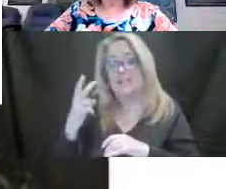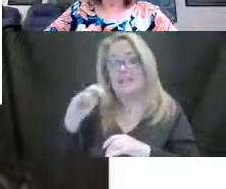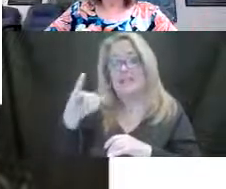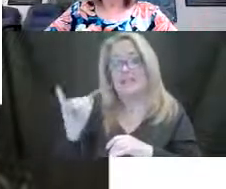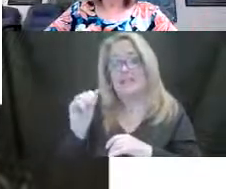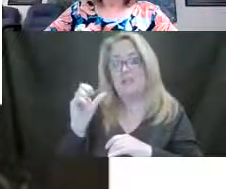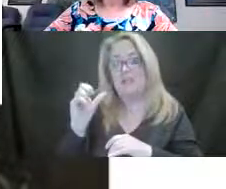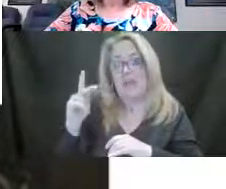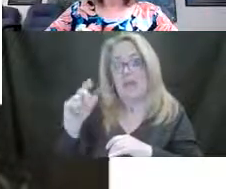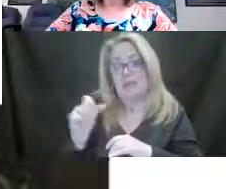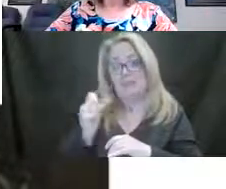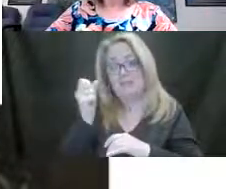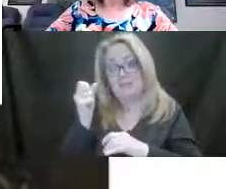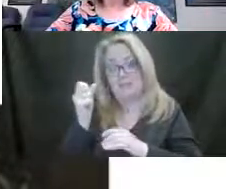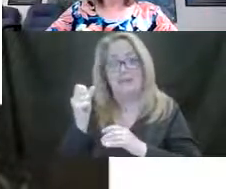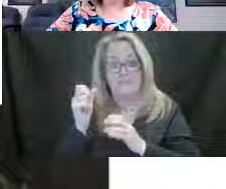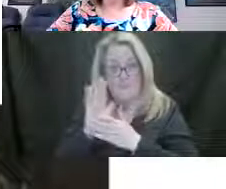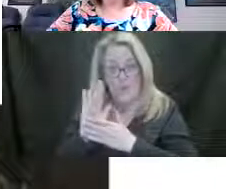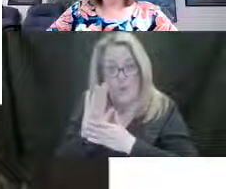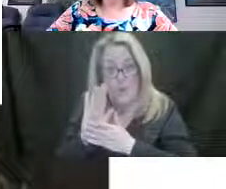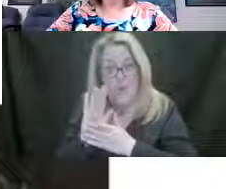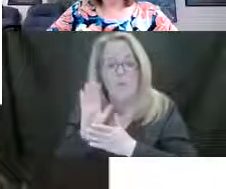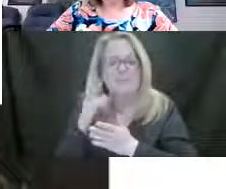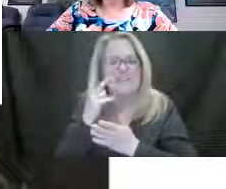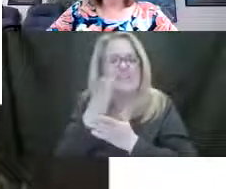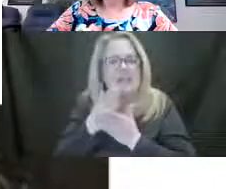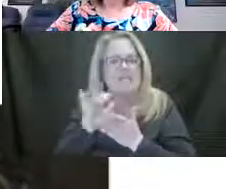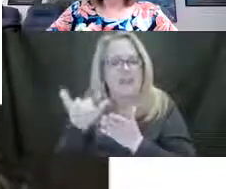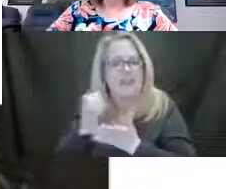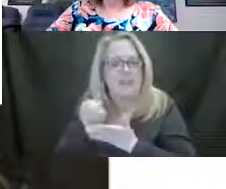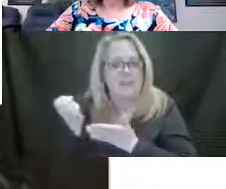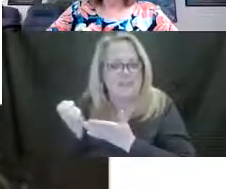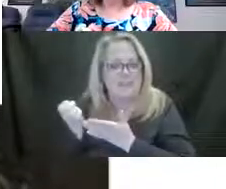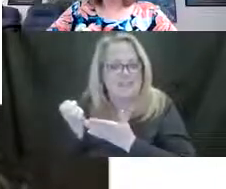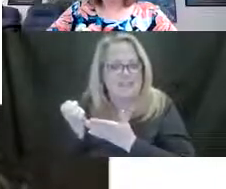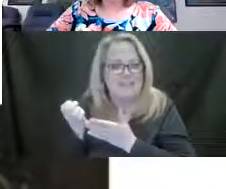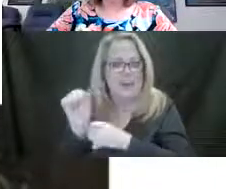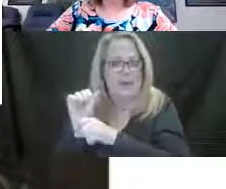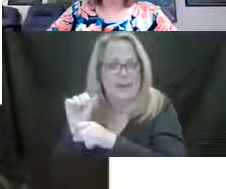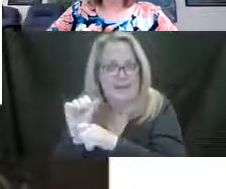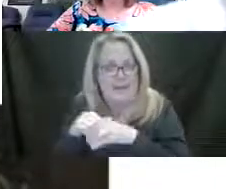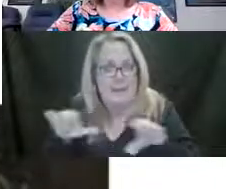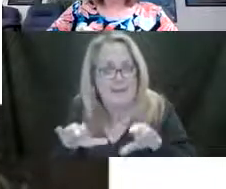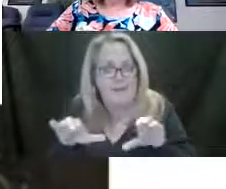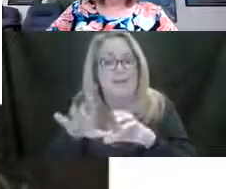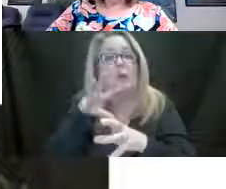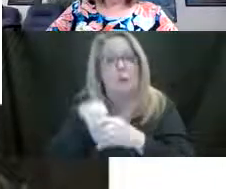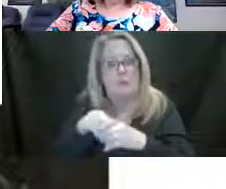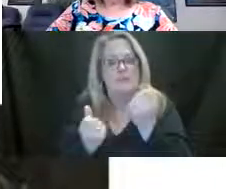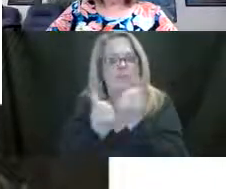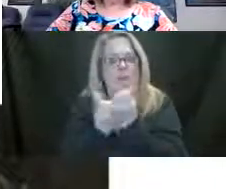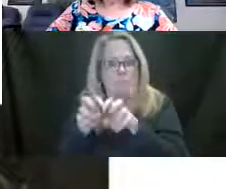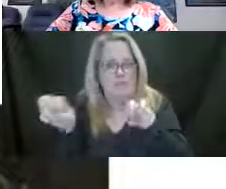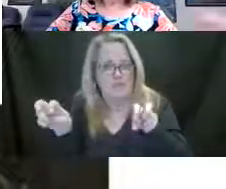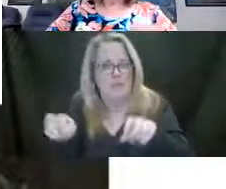progression videotape. We'll see some of this equipment actually in action, including the support bench. What I'd